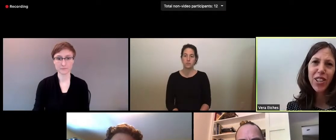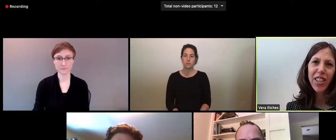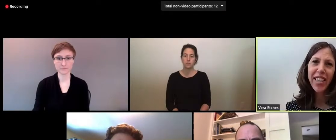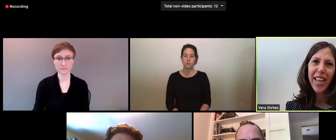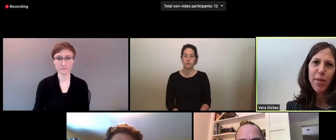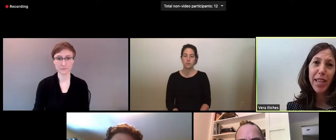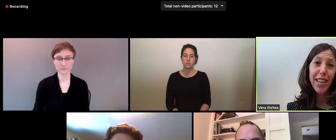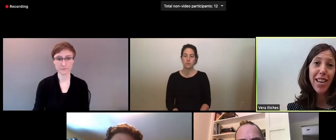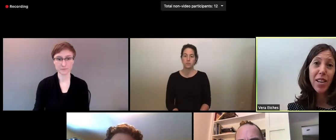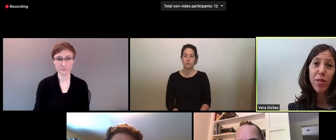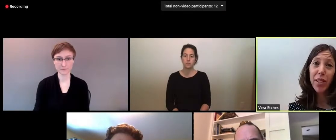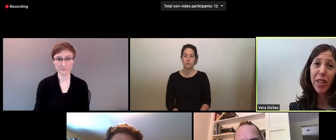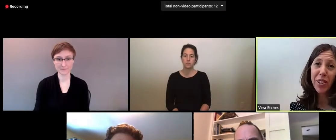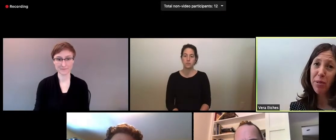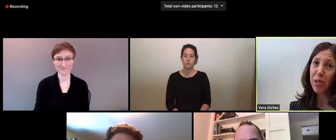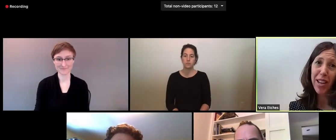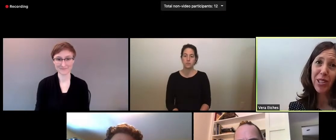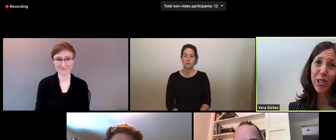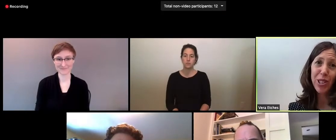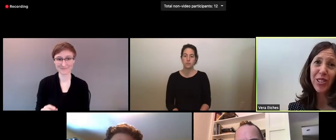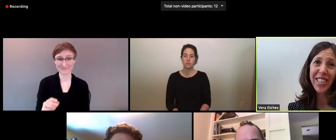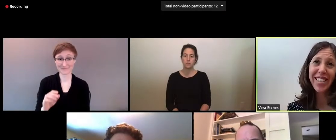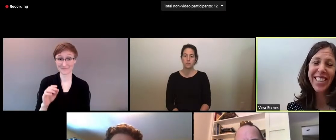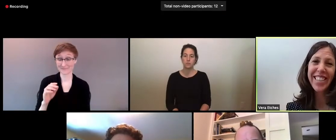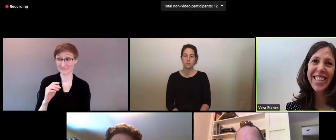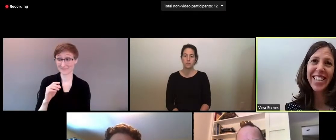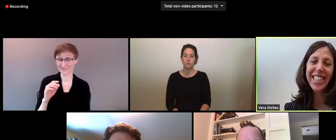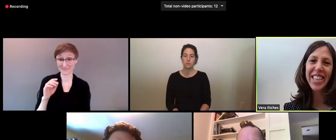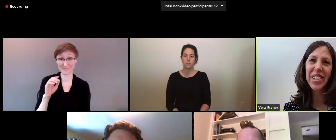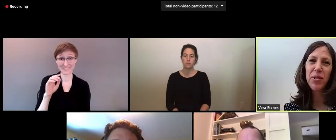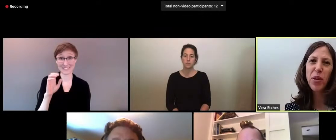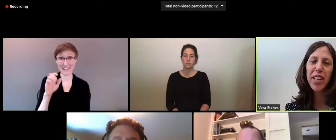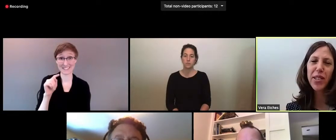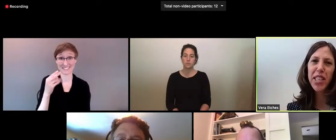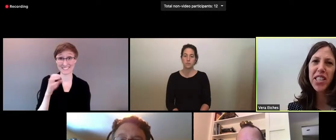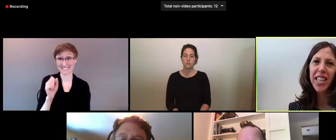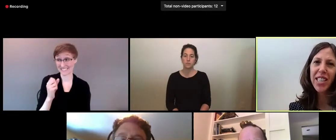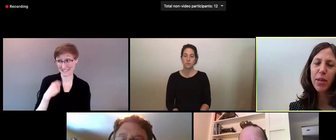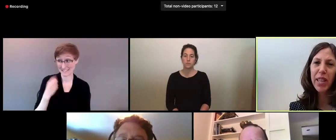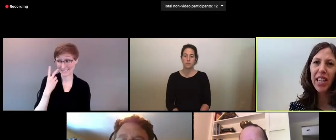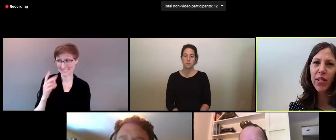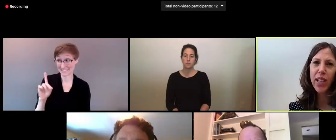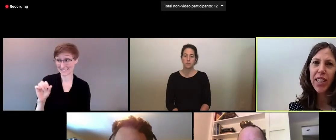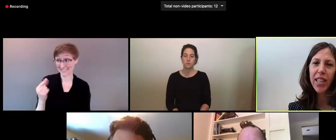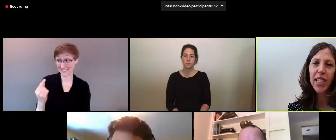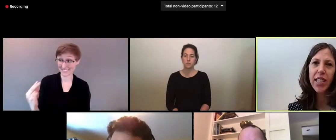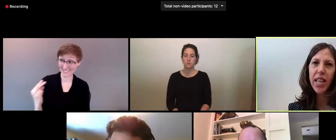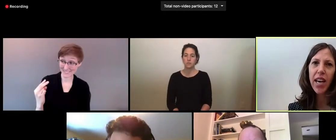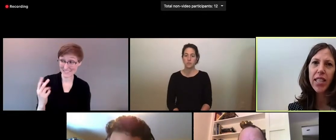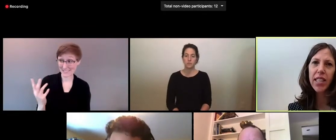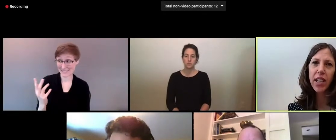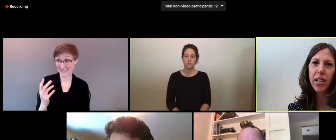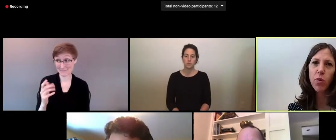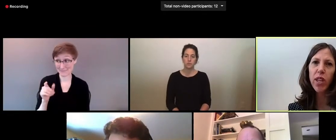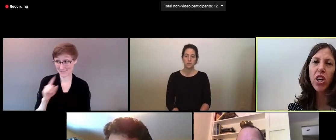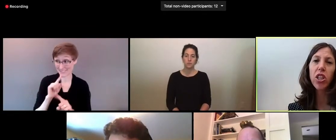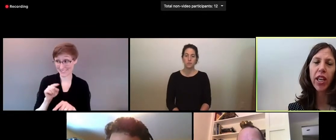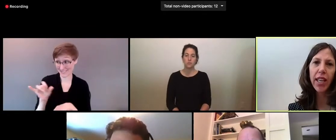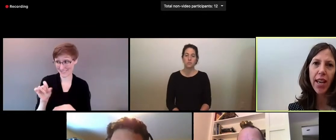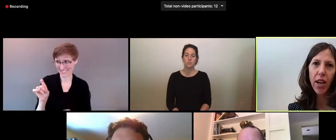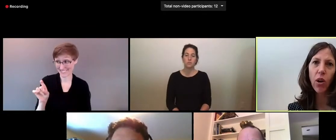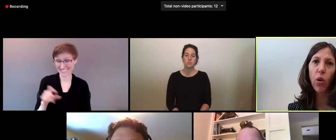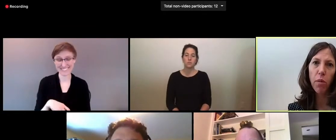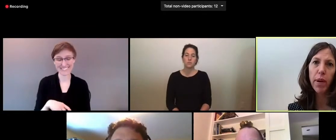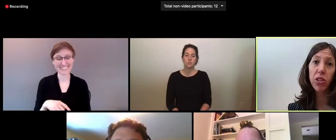I can see Doug looking at me, and I really welcome your answer too, Doug. What I'll say to begin with is that we